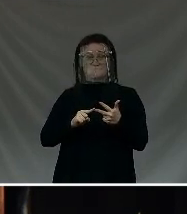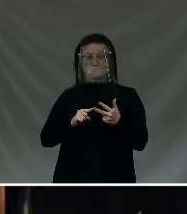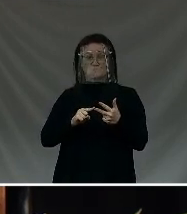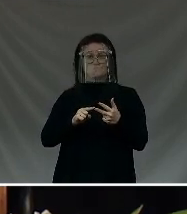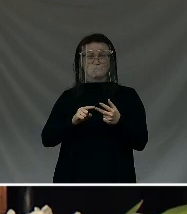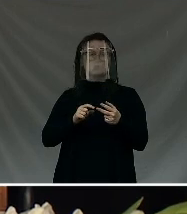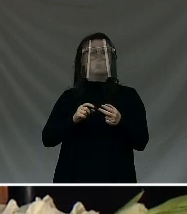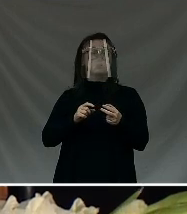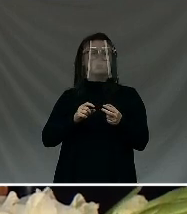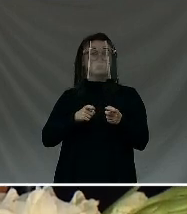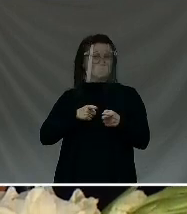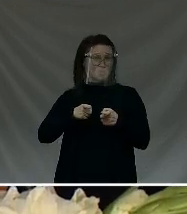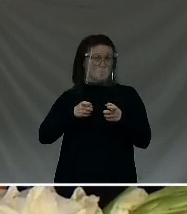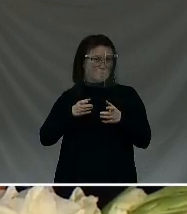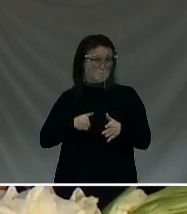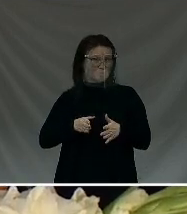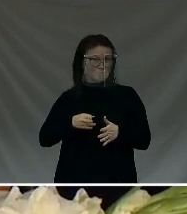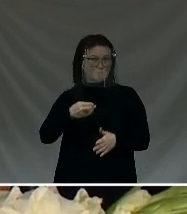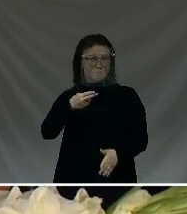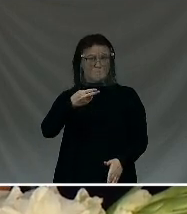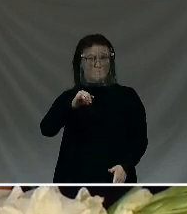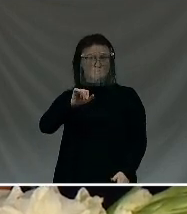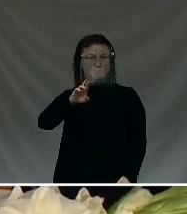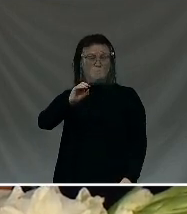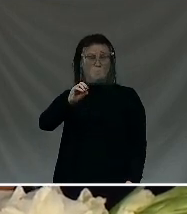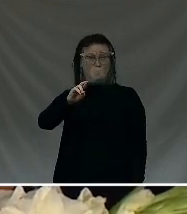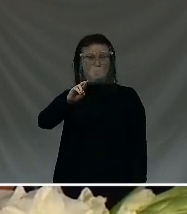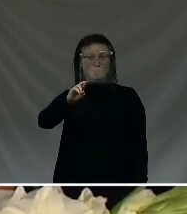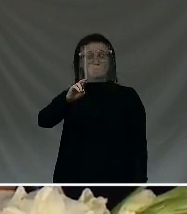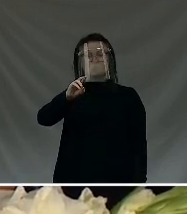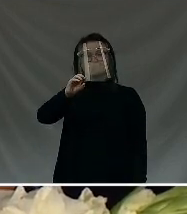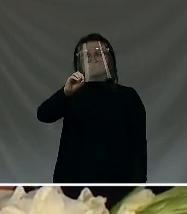Director Hiroshi Eto,